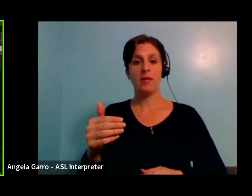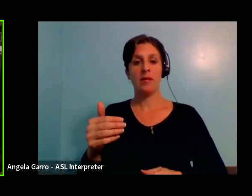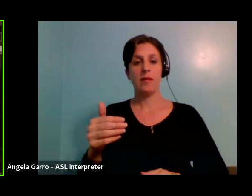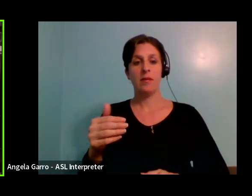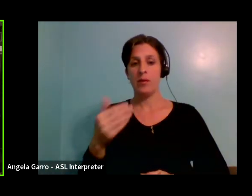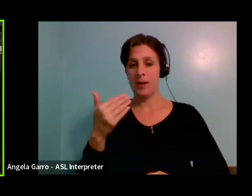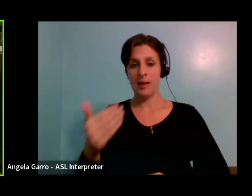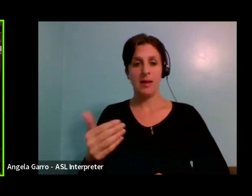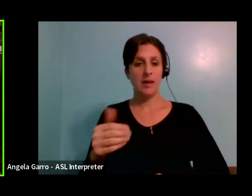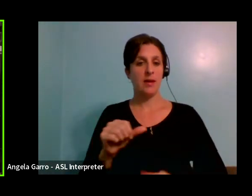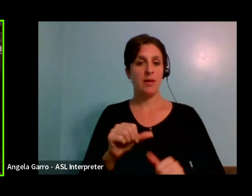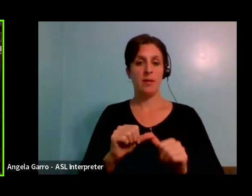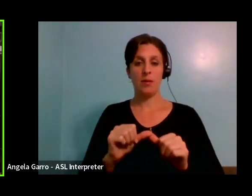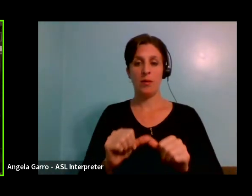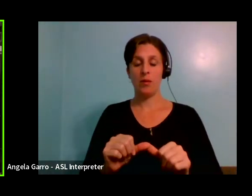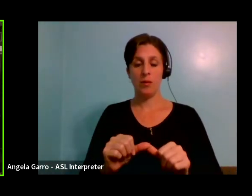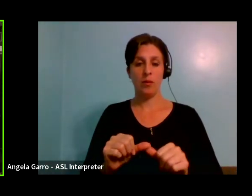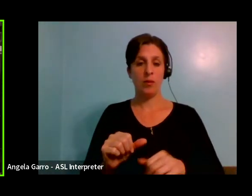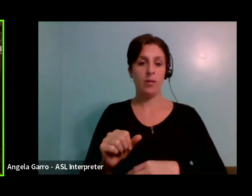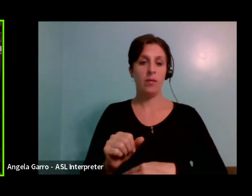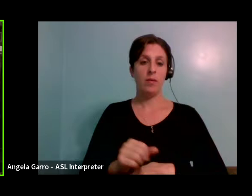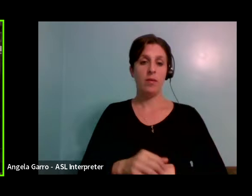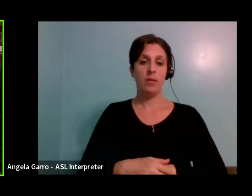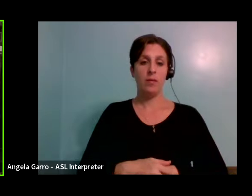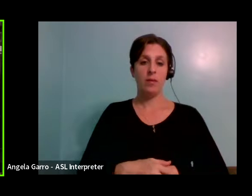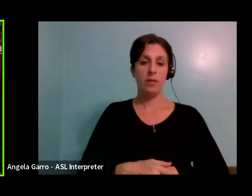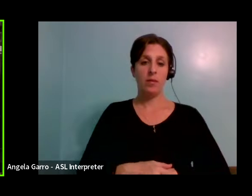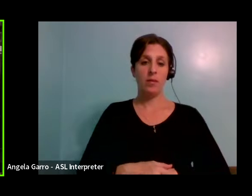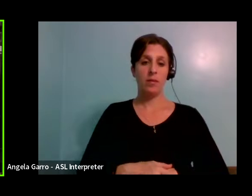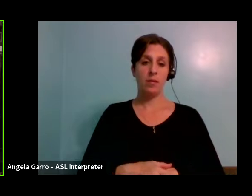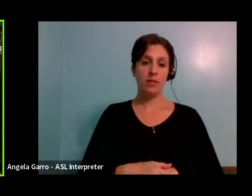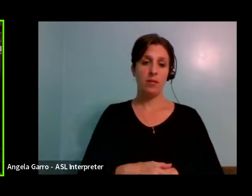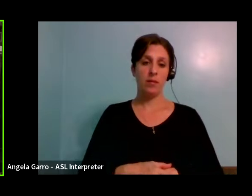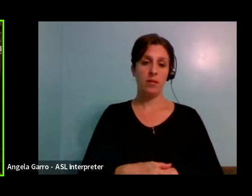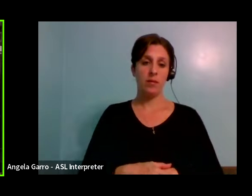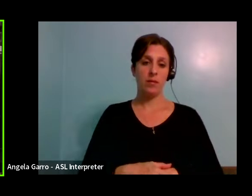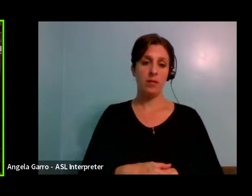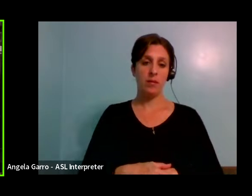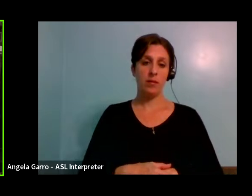keep going. Let's Sorry, I'm see. getting there.